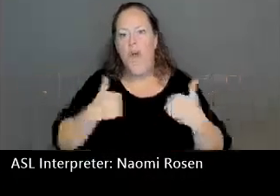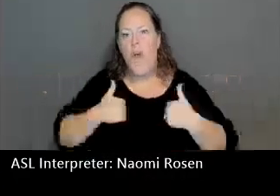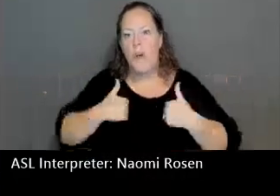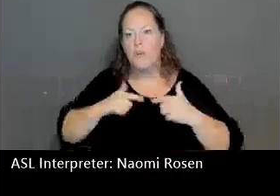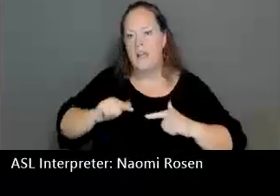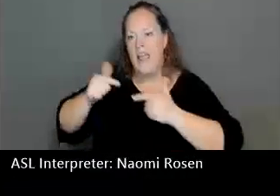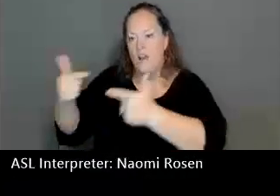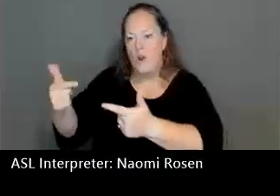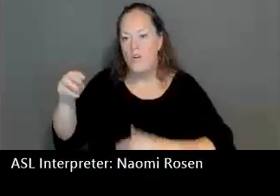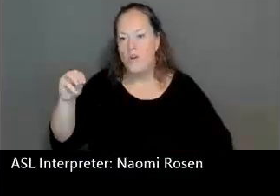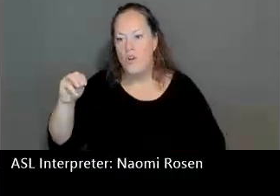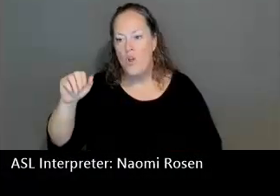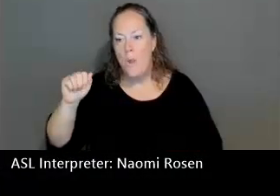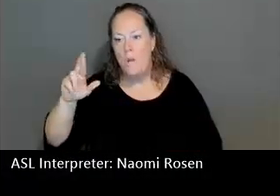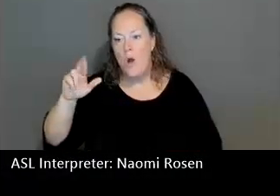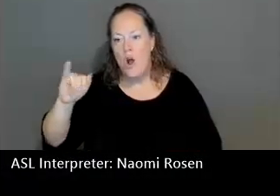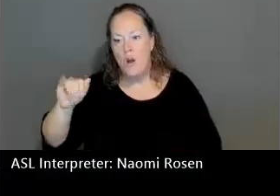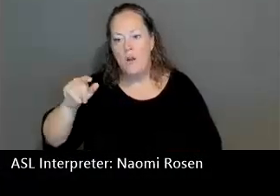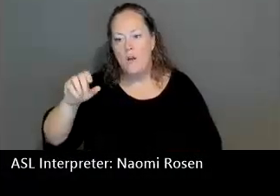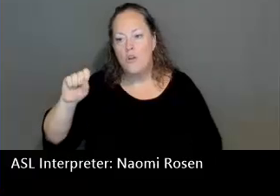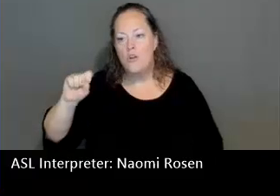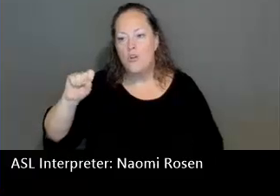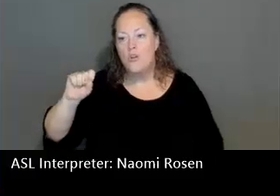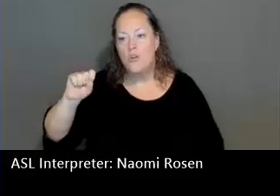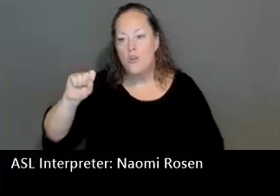of these resources.